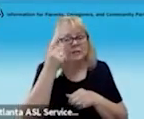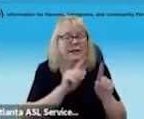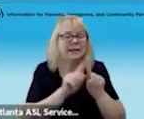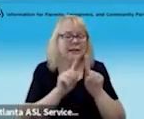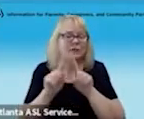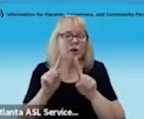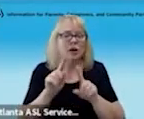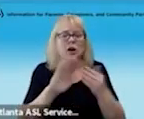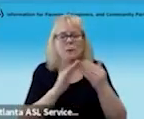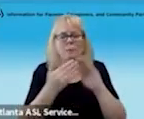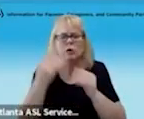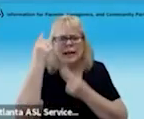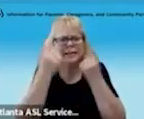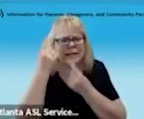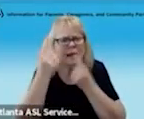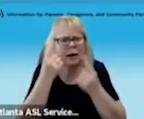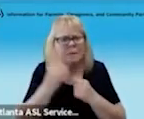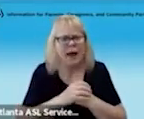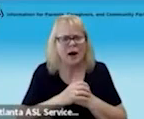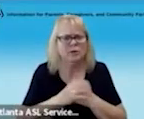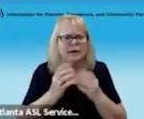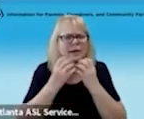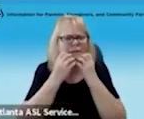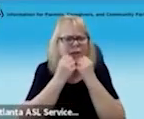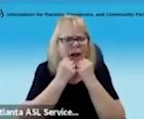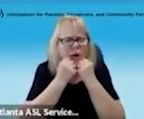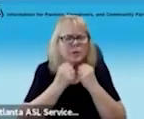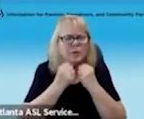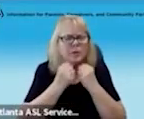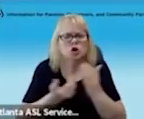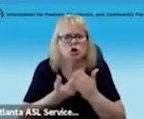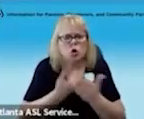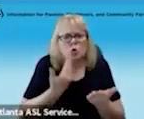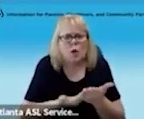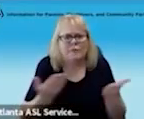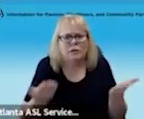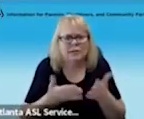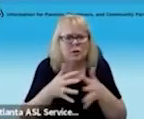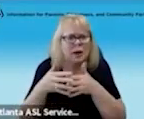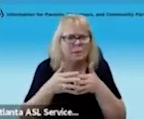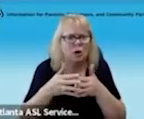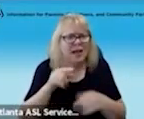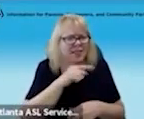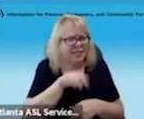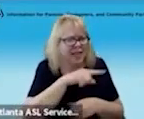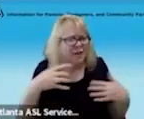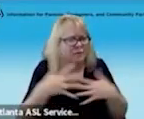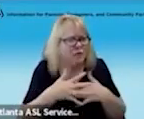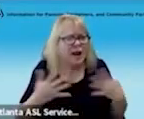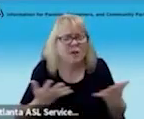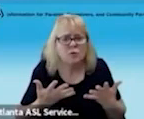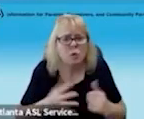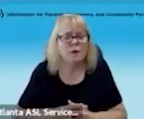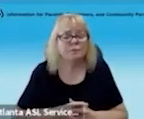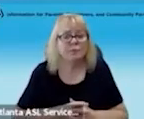but also that we have a COVID-19 vaccine clinic coming up soon. So we have to understand what the community